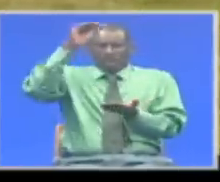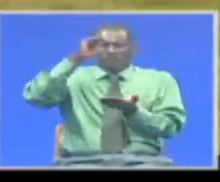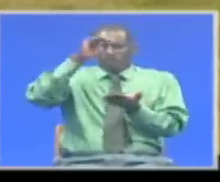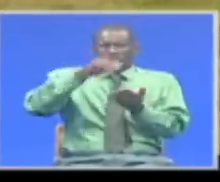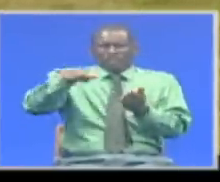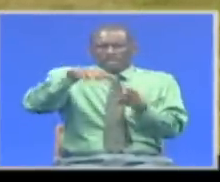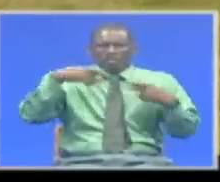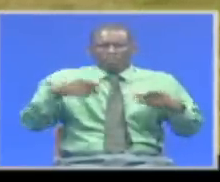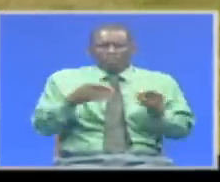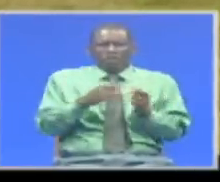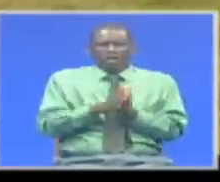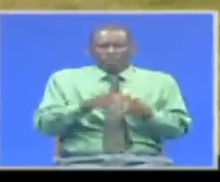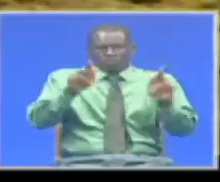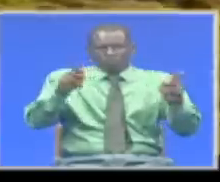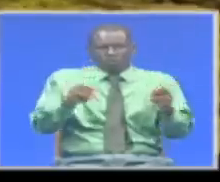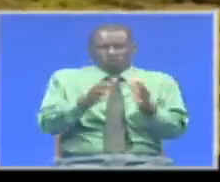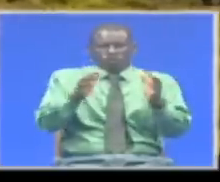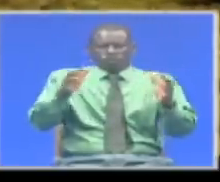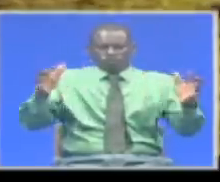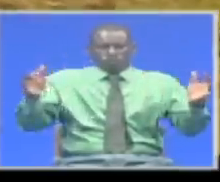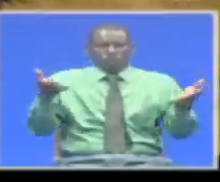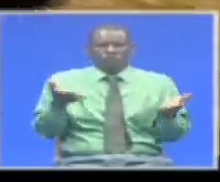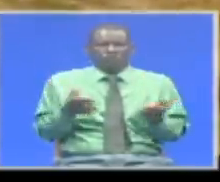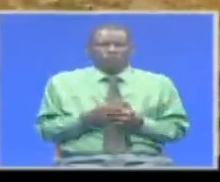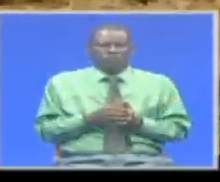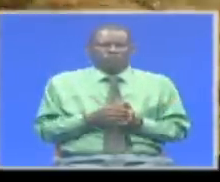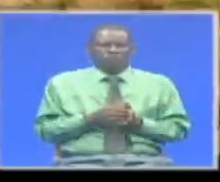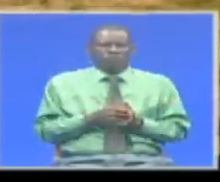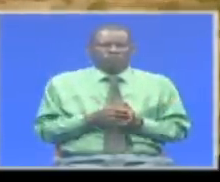resident human population is ballooning.